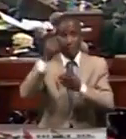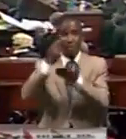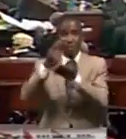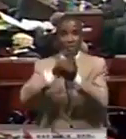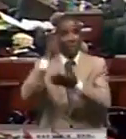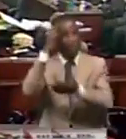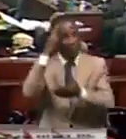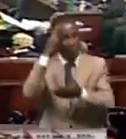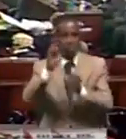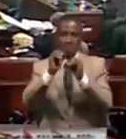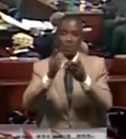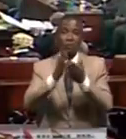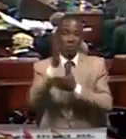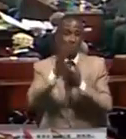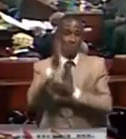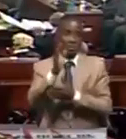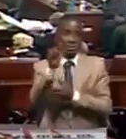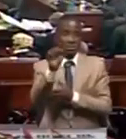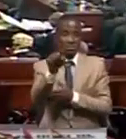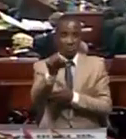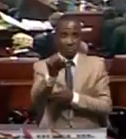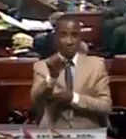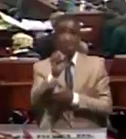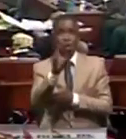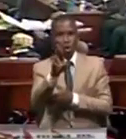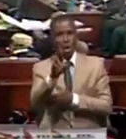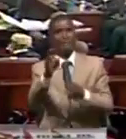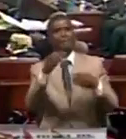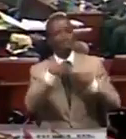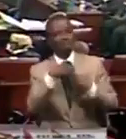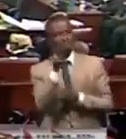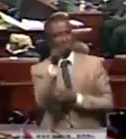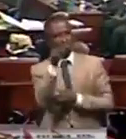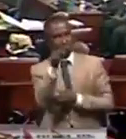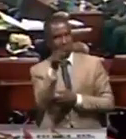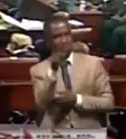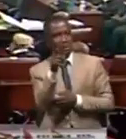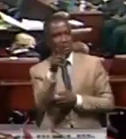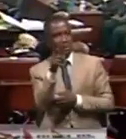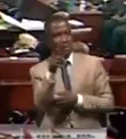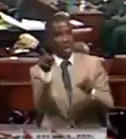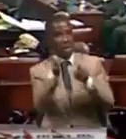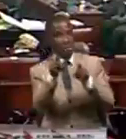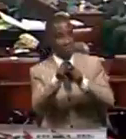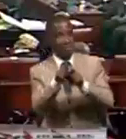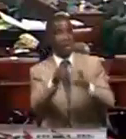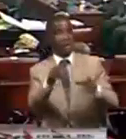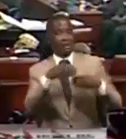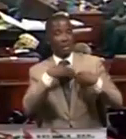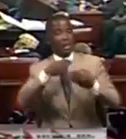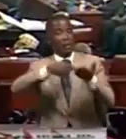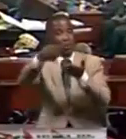is correct, my Lord. You have also admitted that you